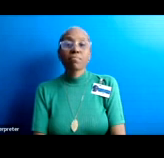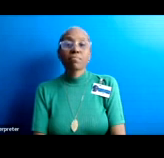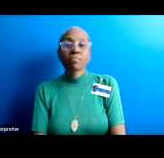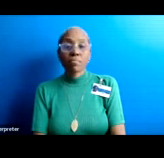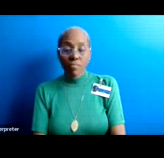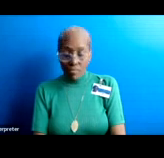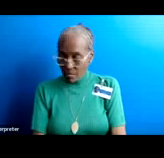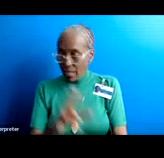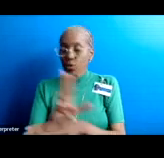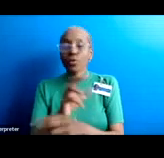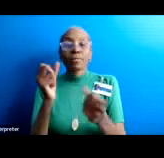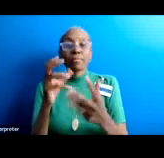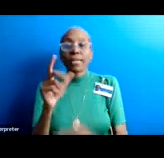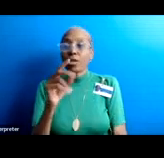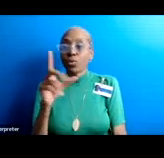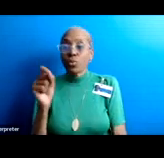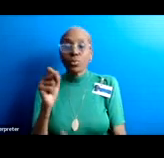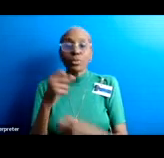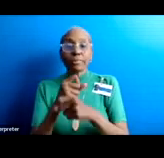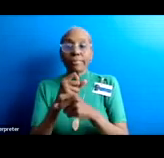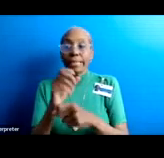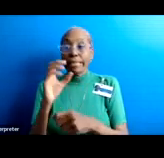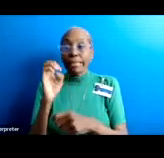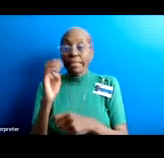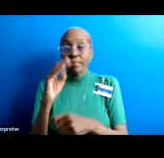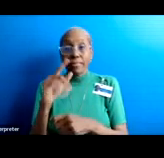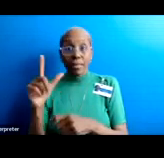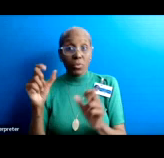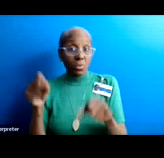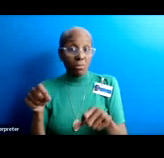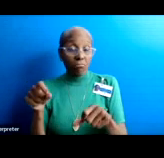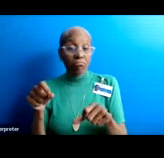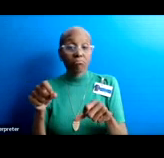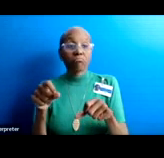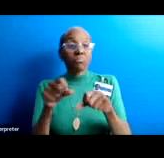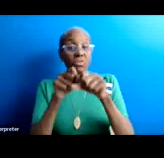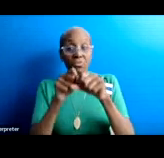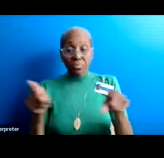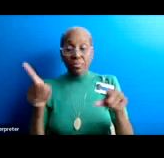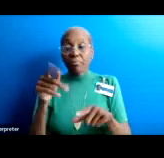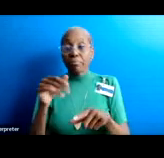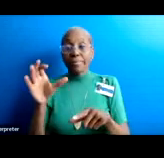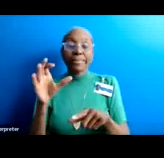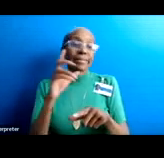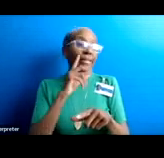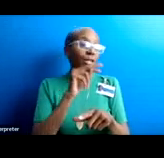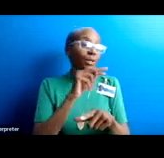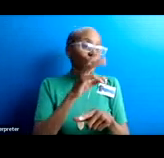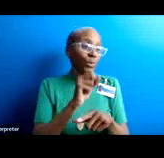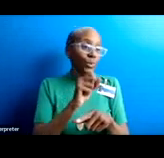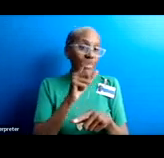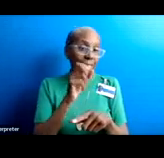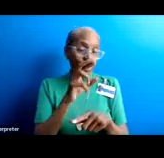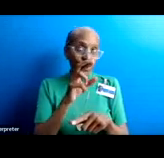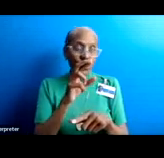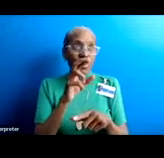you can use a lot of these tools when you create an email that goes to a more public audience, like a newsletter or announcement in